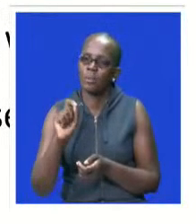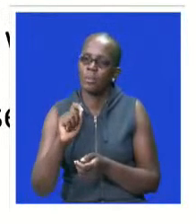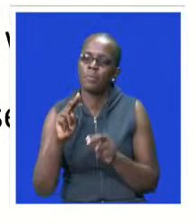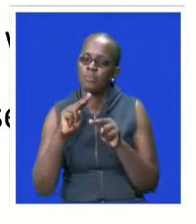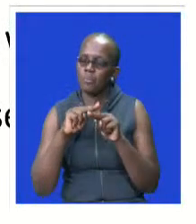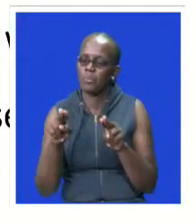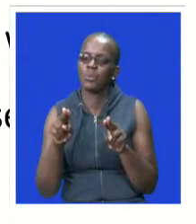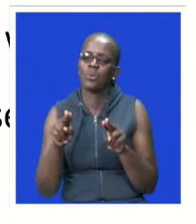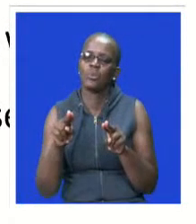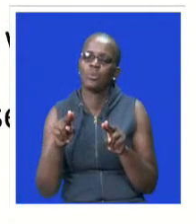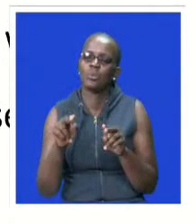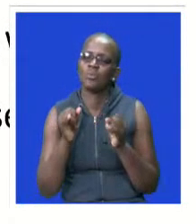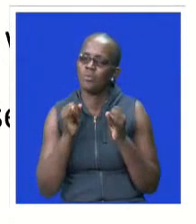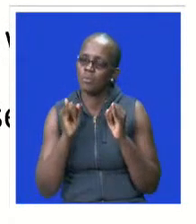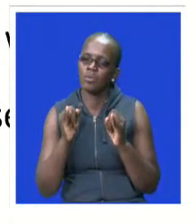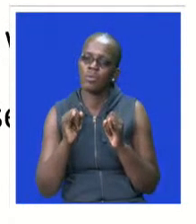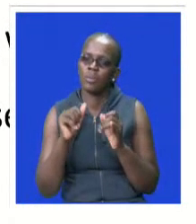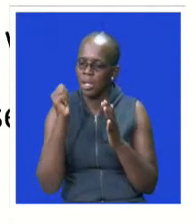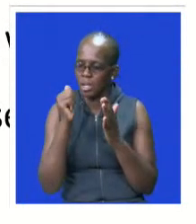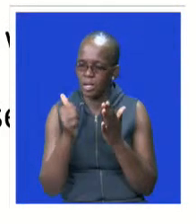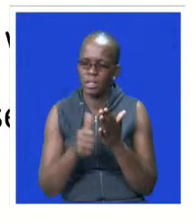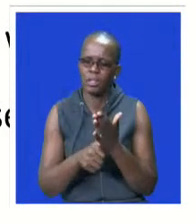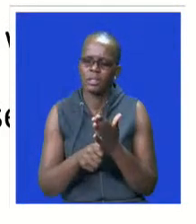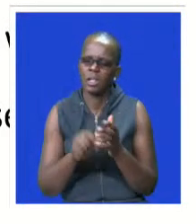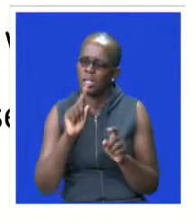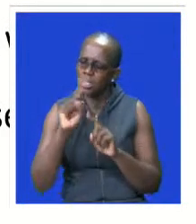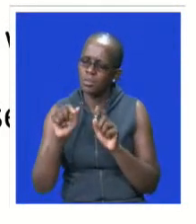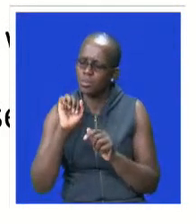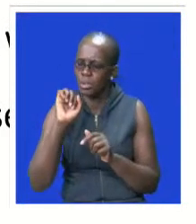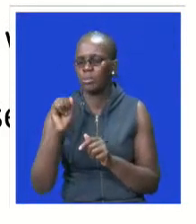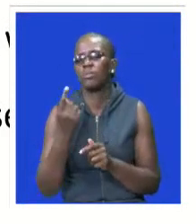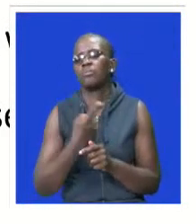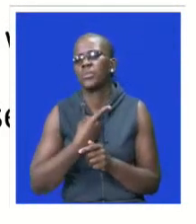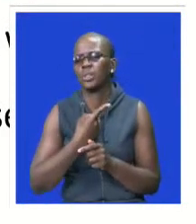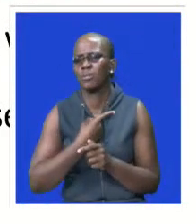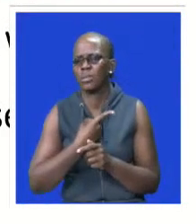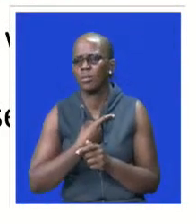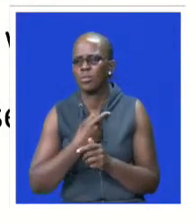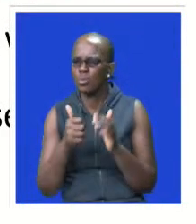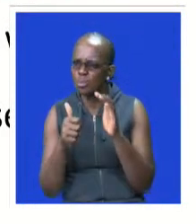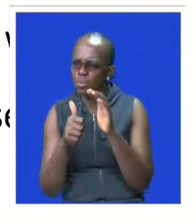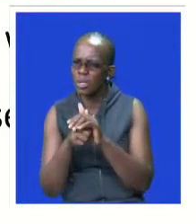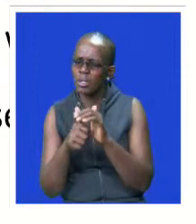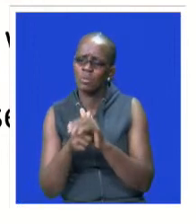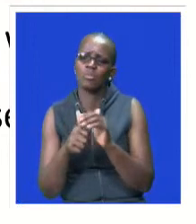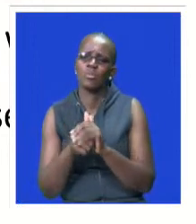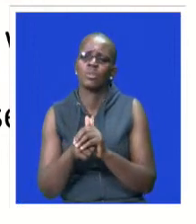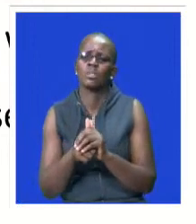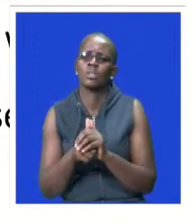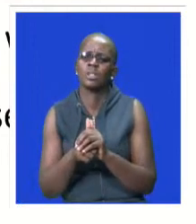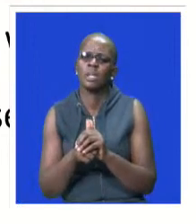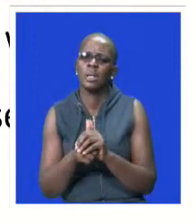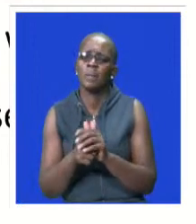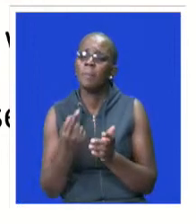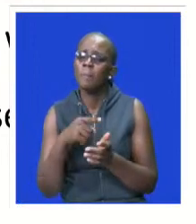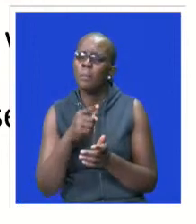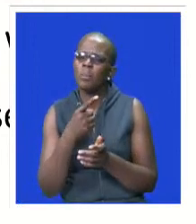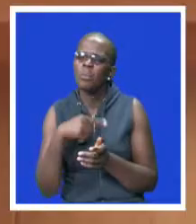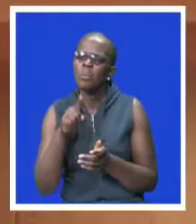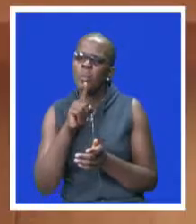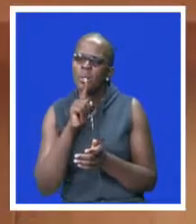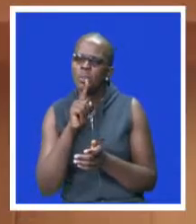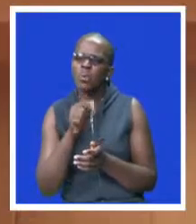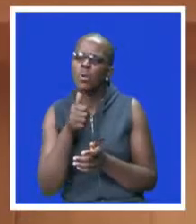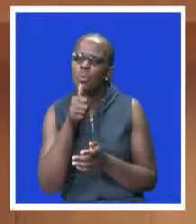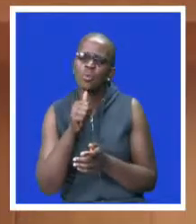ask yourself the question. This is important. Actually, it's not just even in informal letters, but in every writing, for every